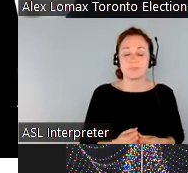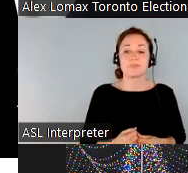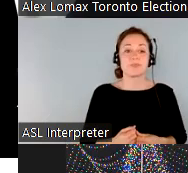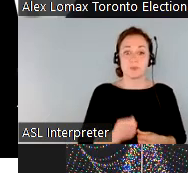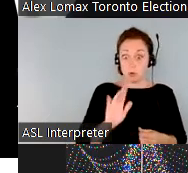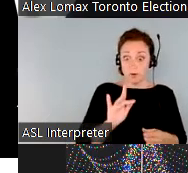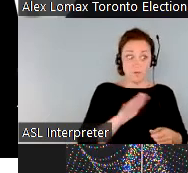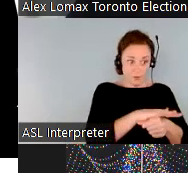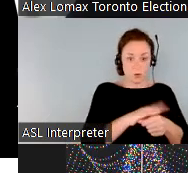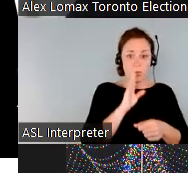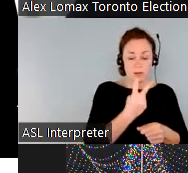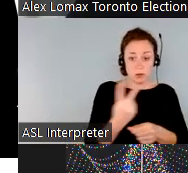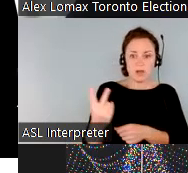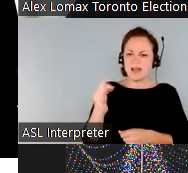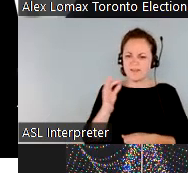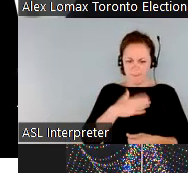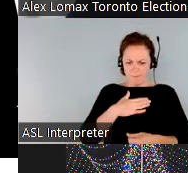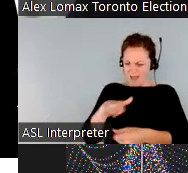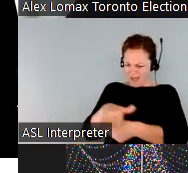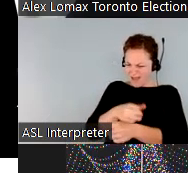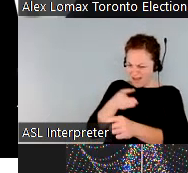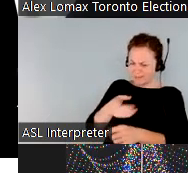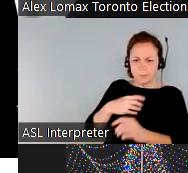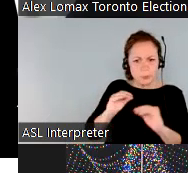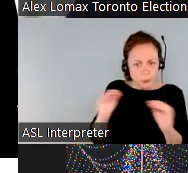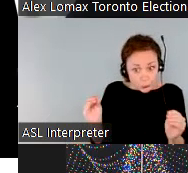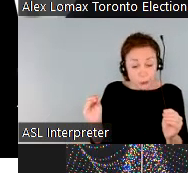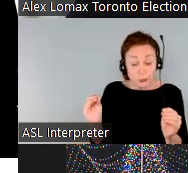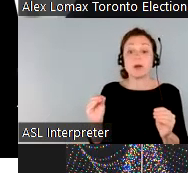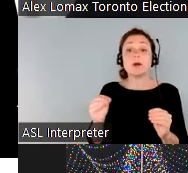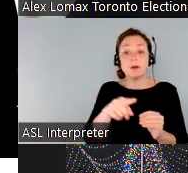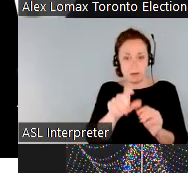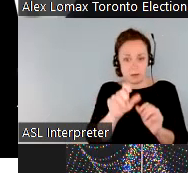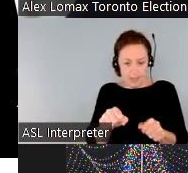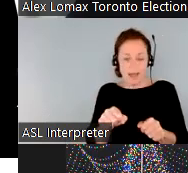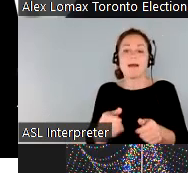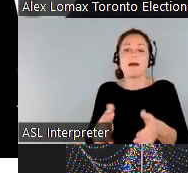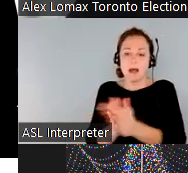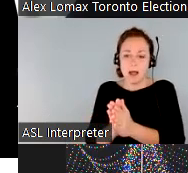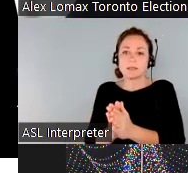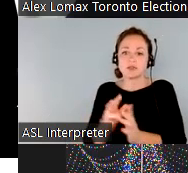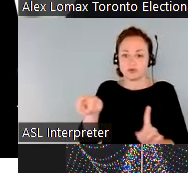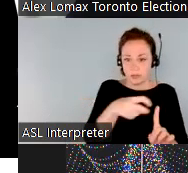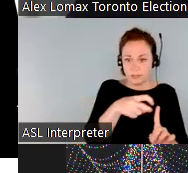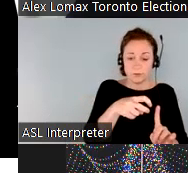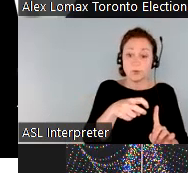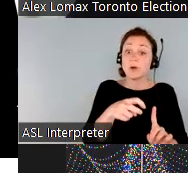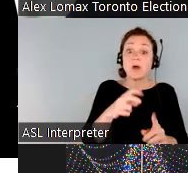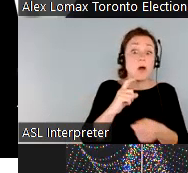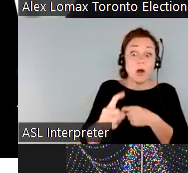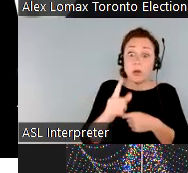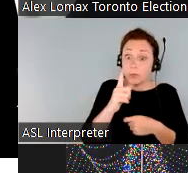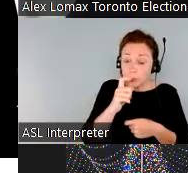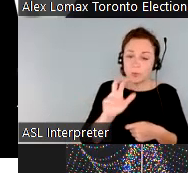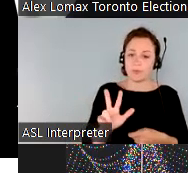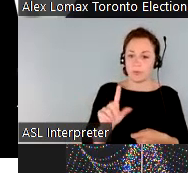wards. If one is not located at your designated voting location, you can request to have your ballot transferred by calling 311. To learn